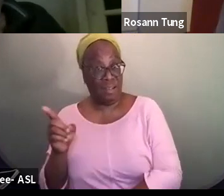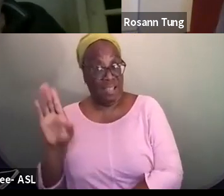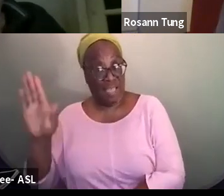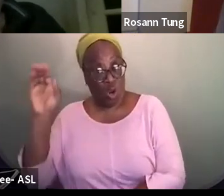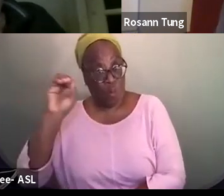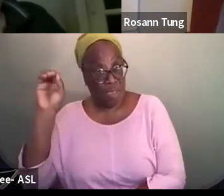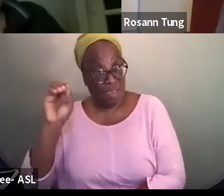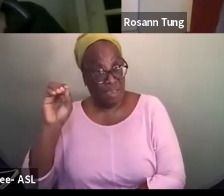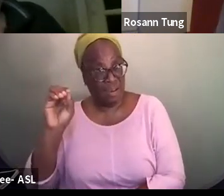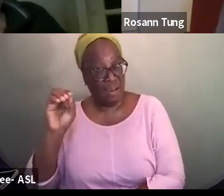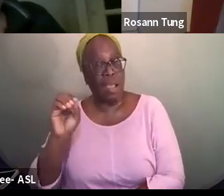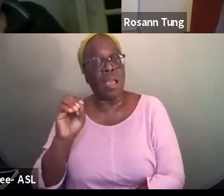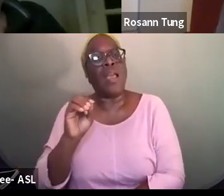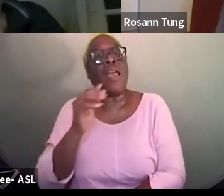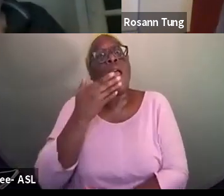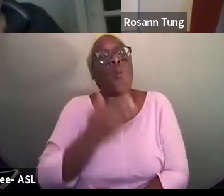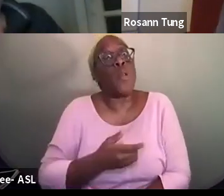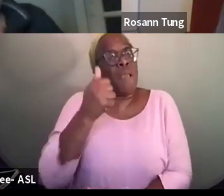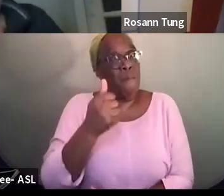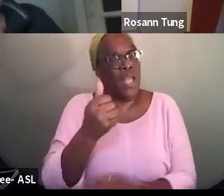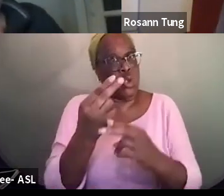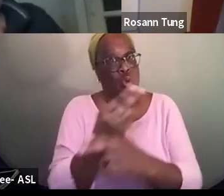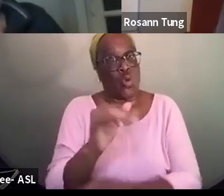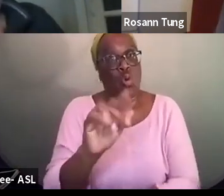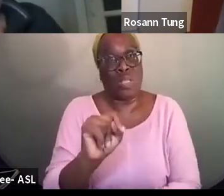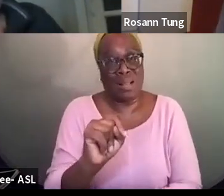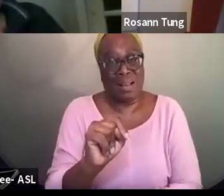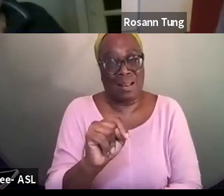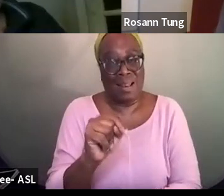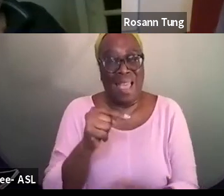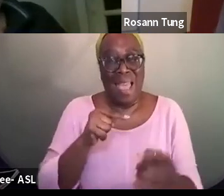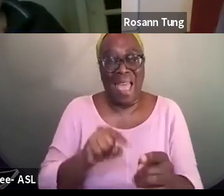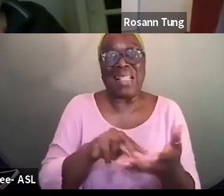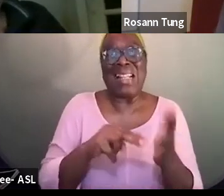would be best to use it as it is intended as a growth measure.